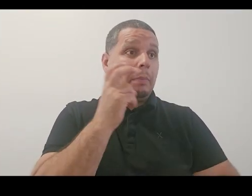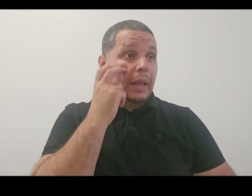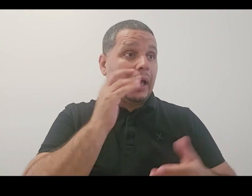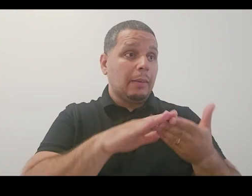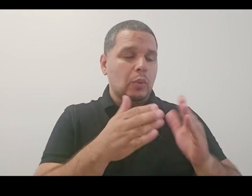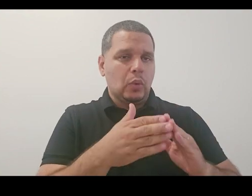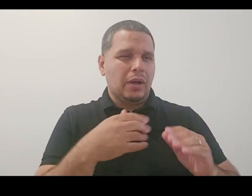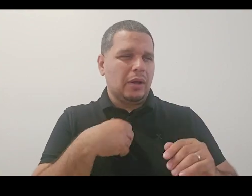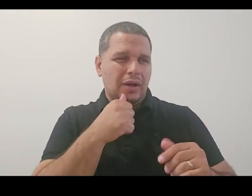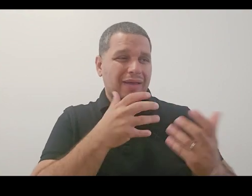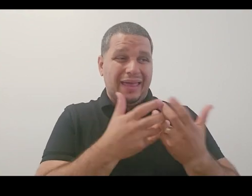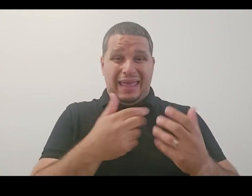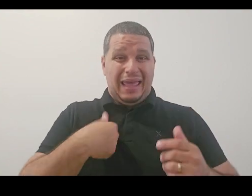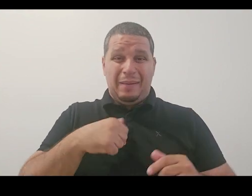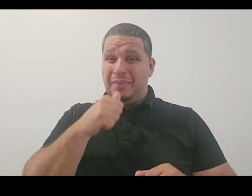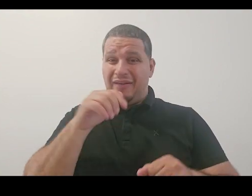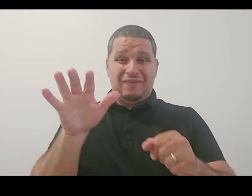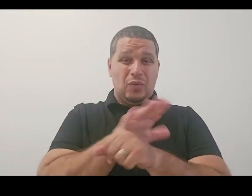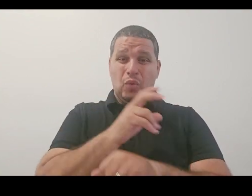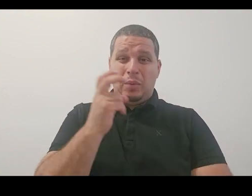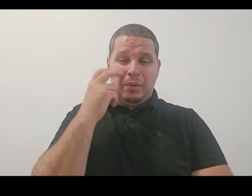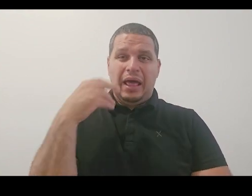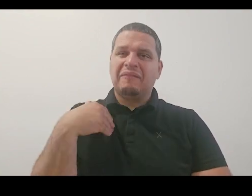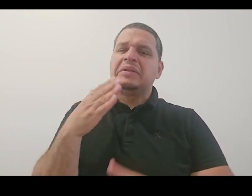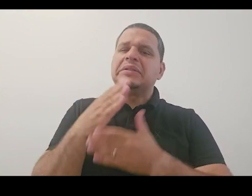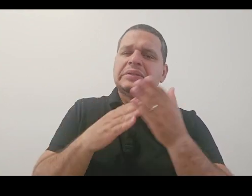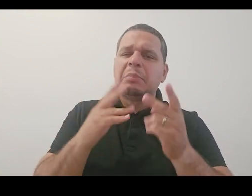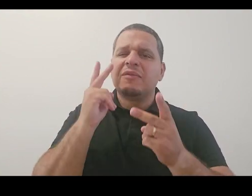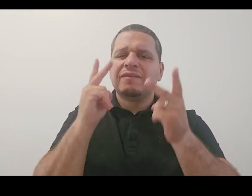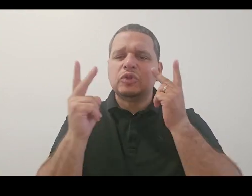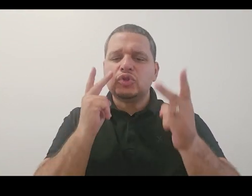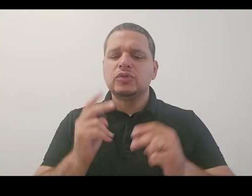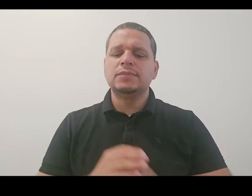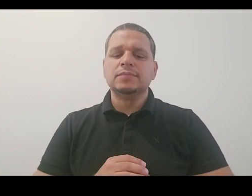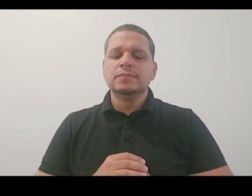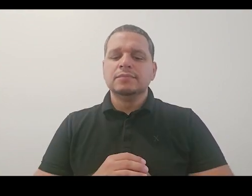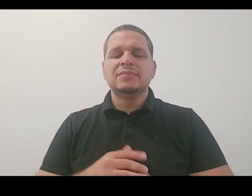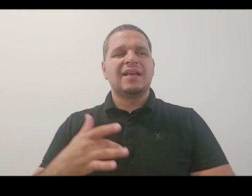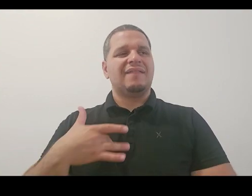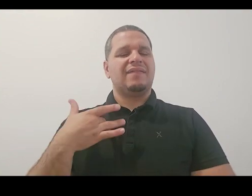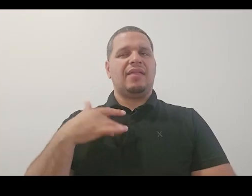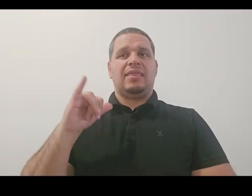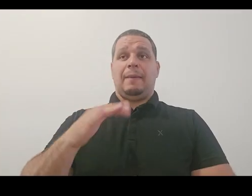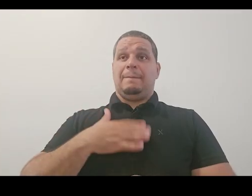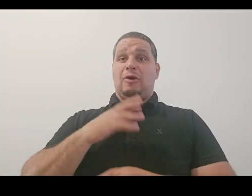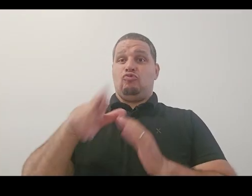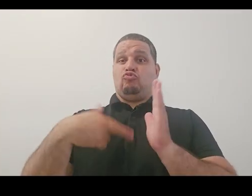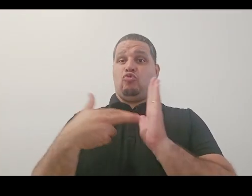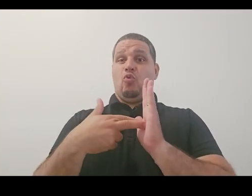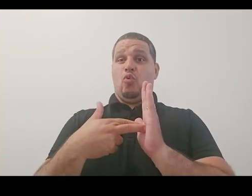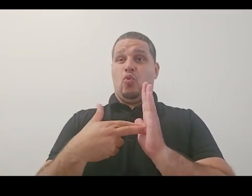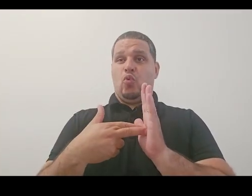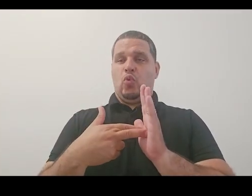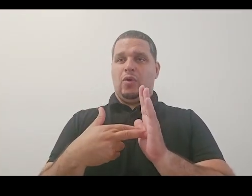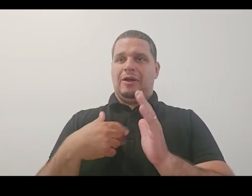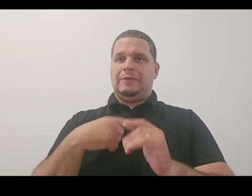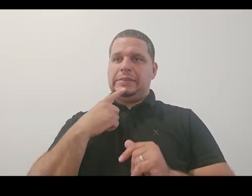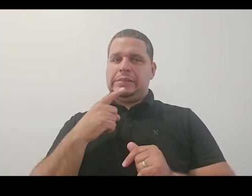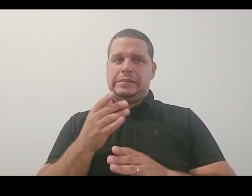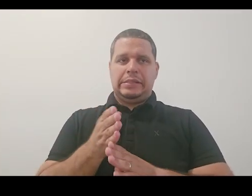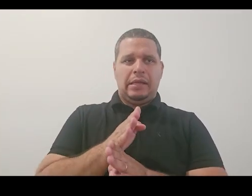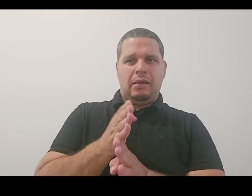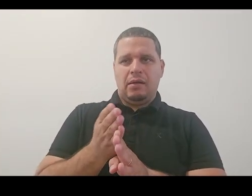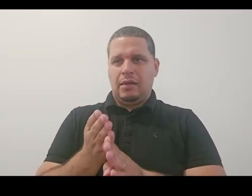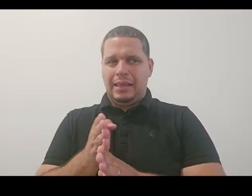not totally blind. I have some vision. And I felt that my role in this in between space is just to be